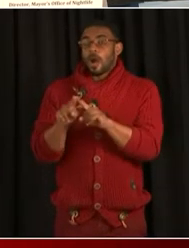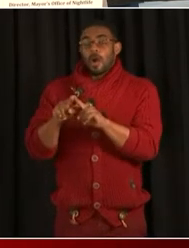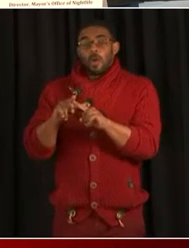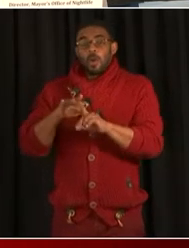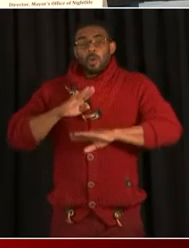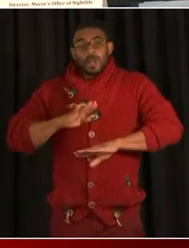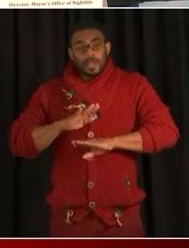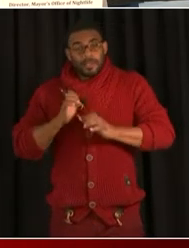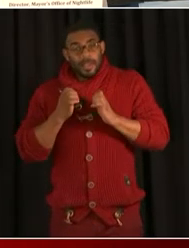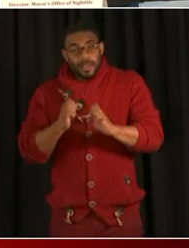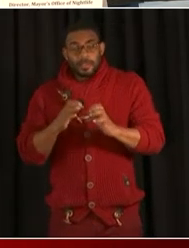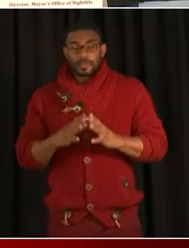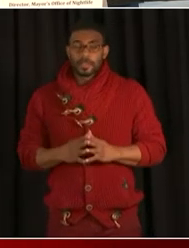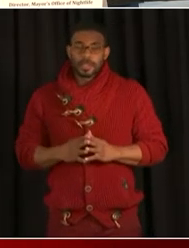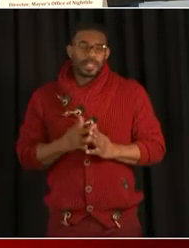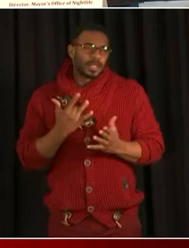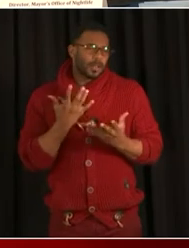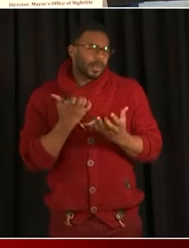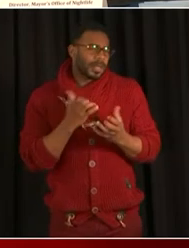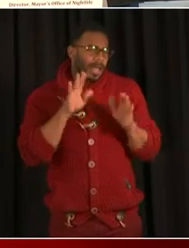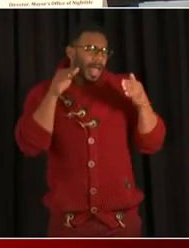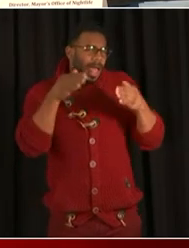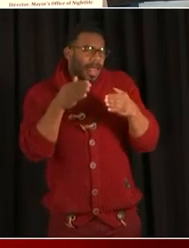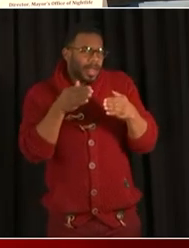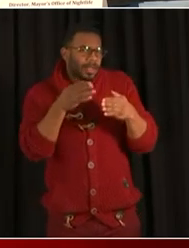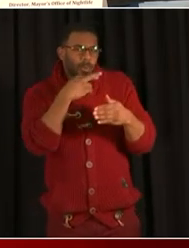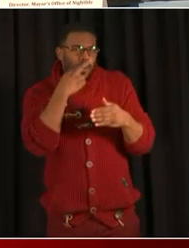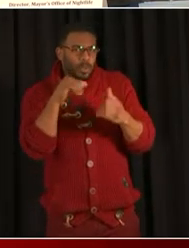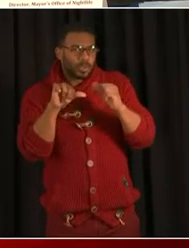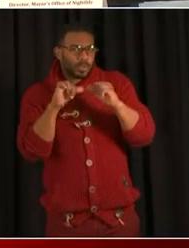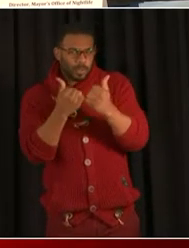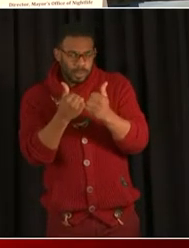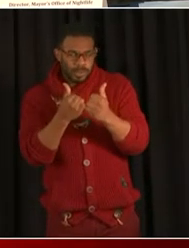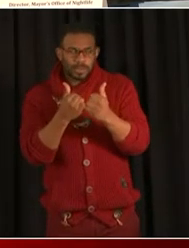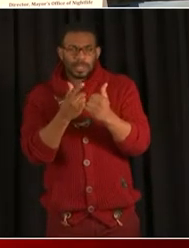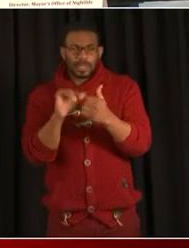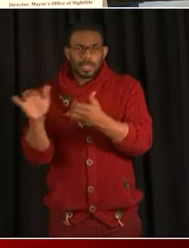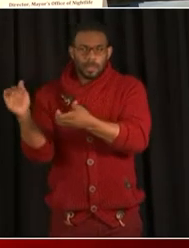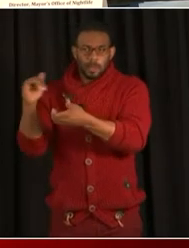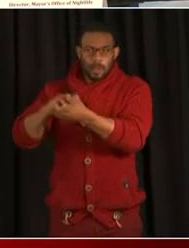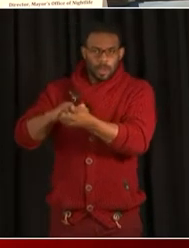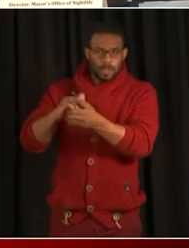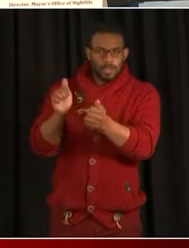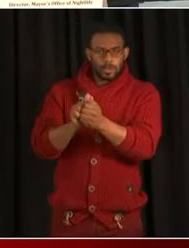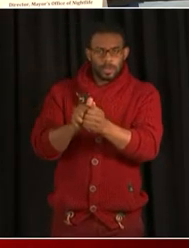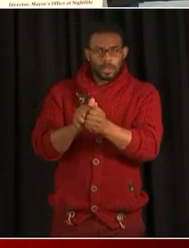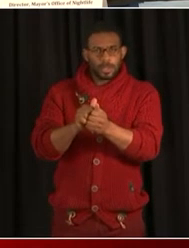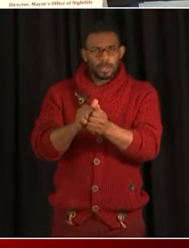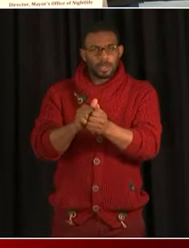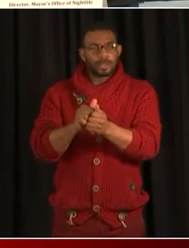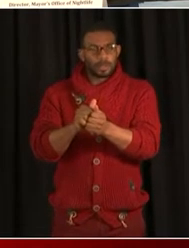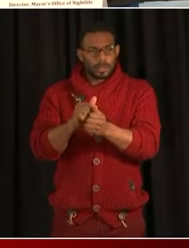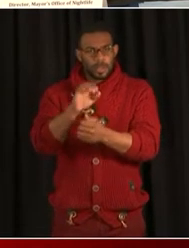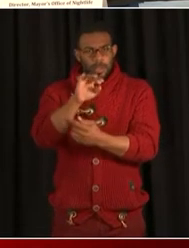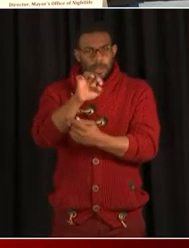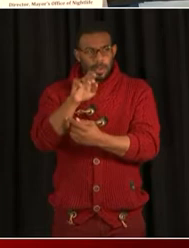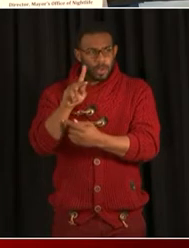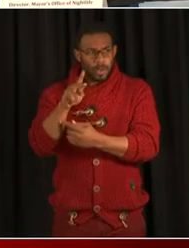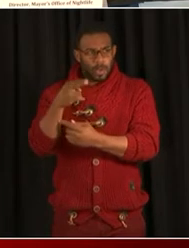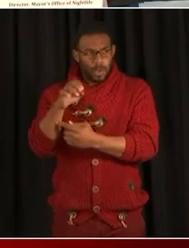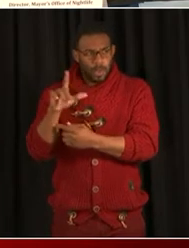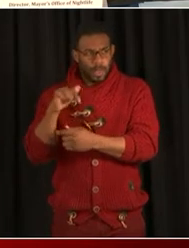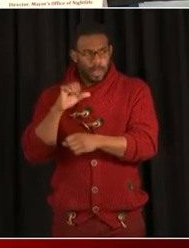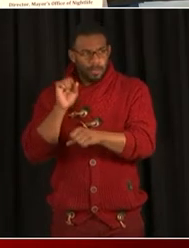Additional relief efforts, just wanted to highlight the Restaurant Association and their partnership with Hook Hall. They